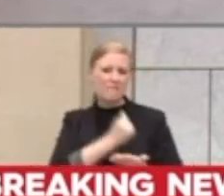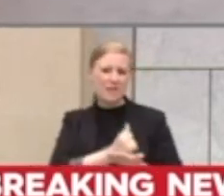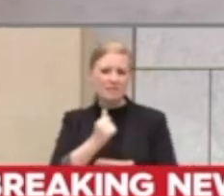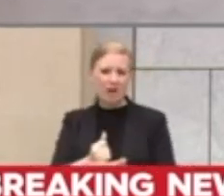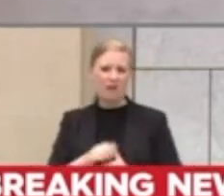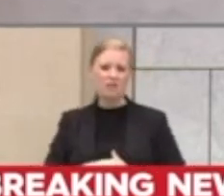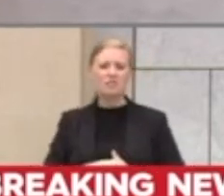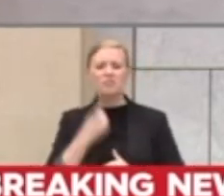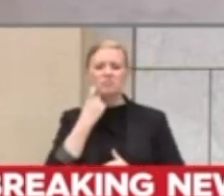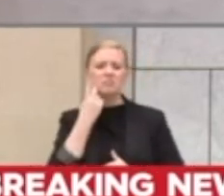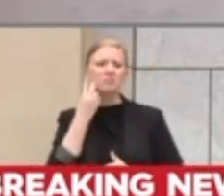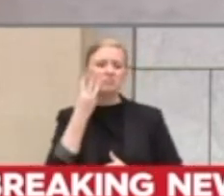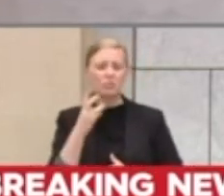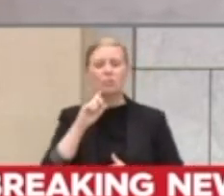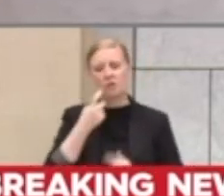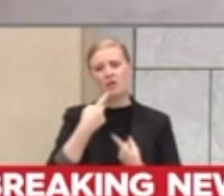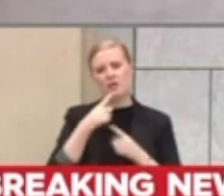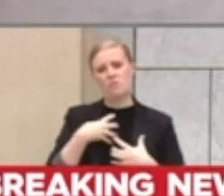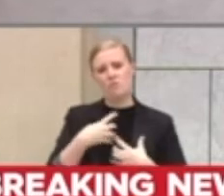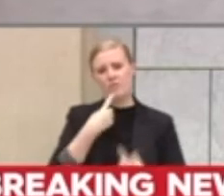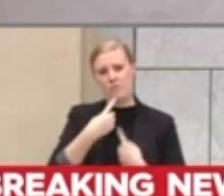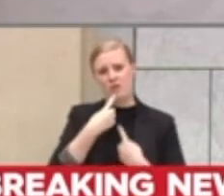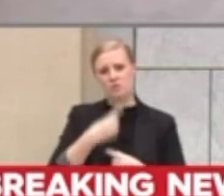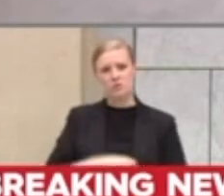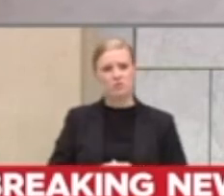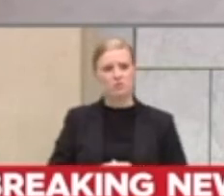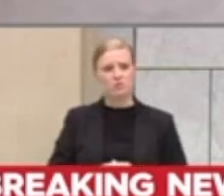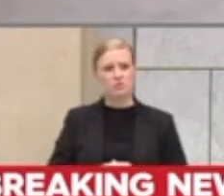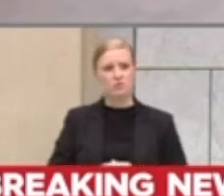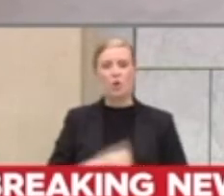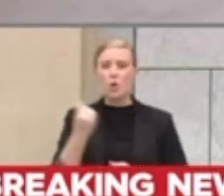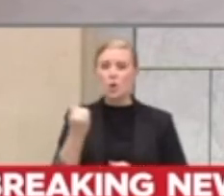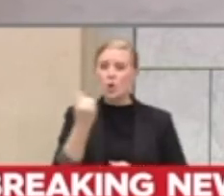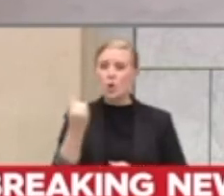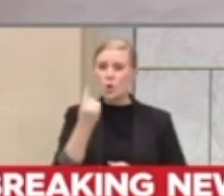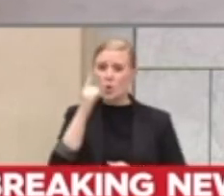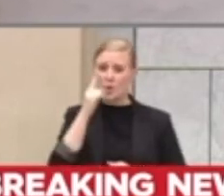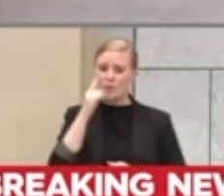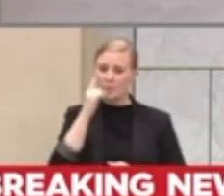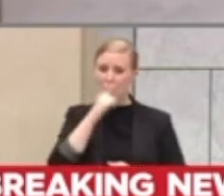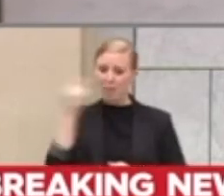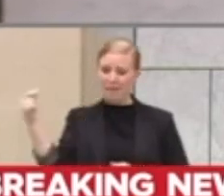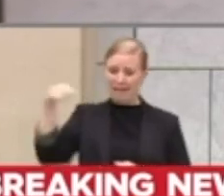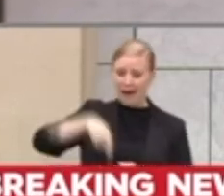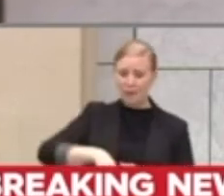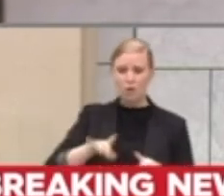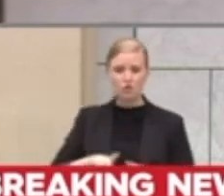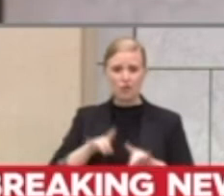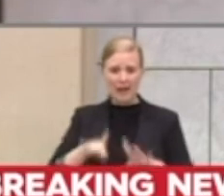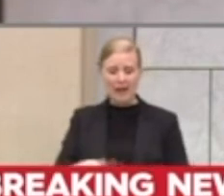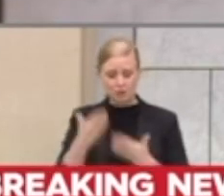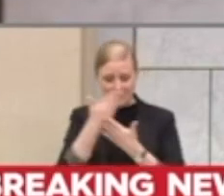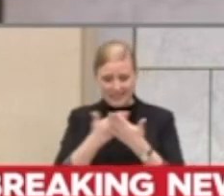know, though, in particular for students, all students who come to Australia in their first year have to give